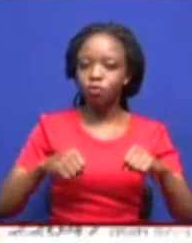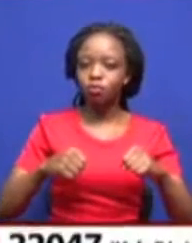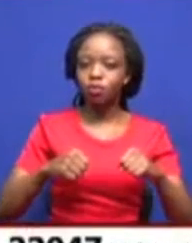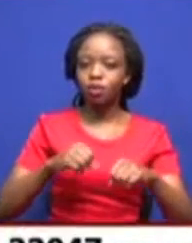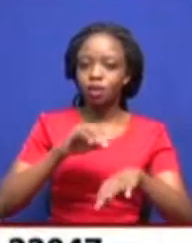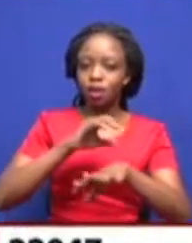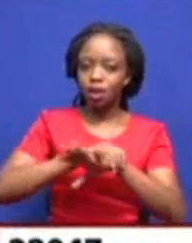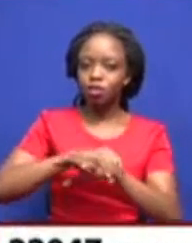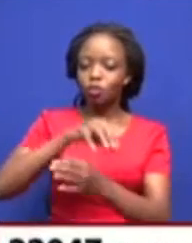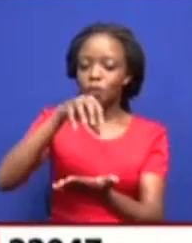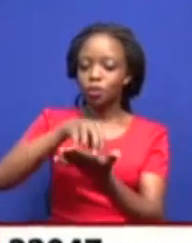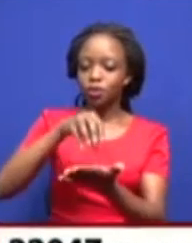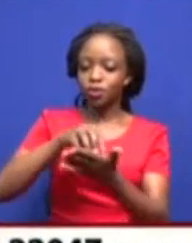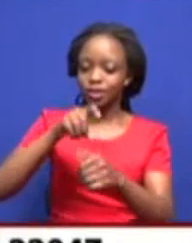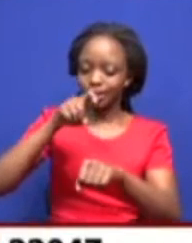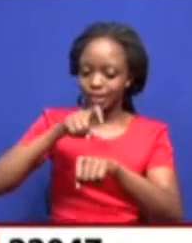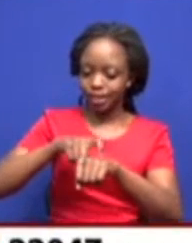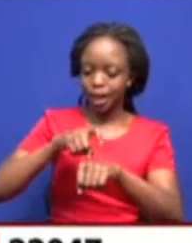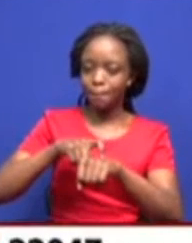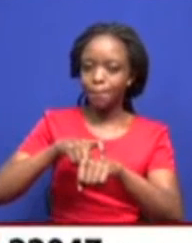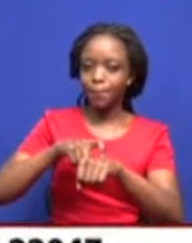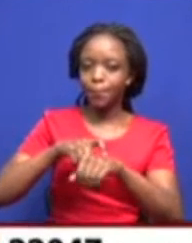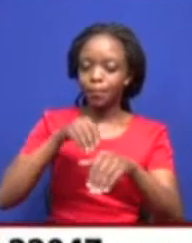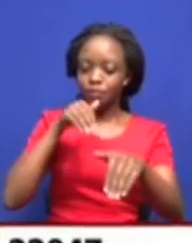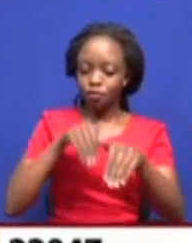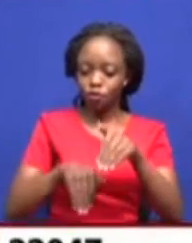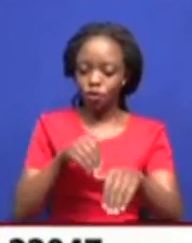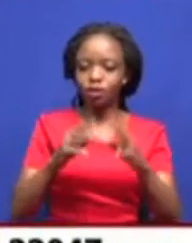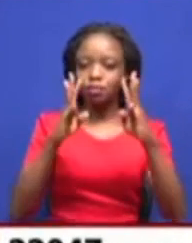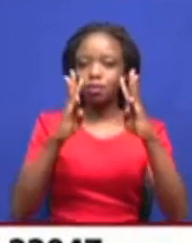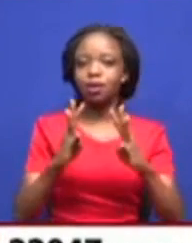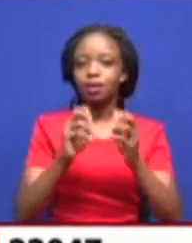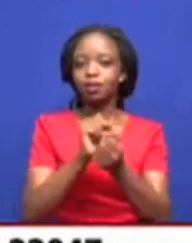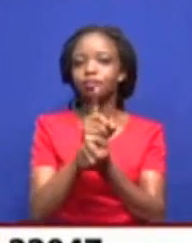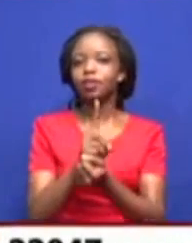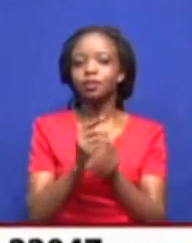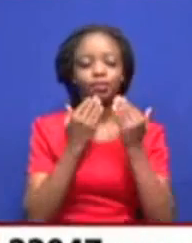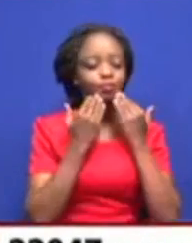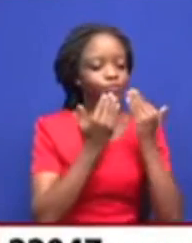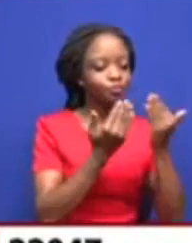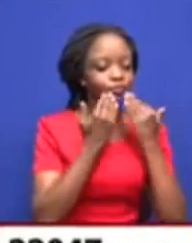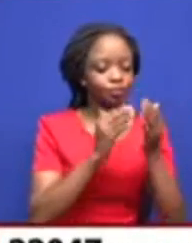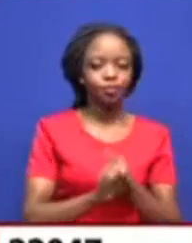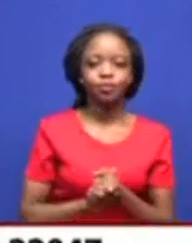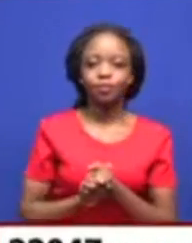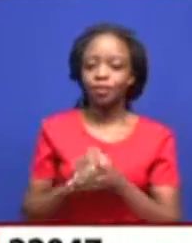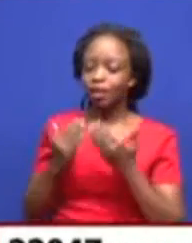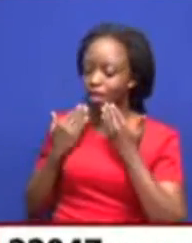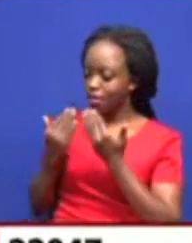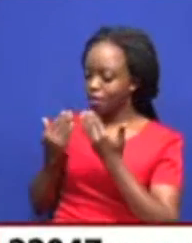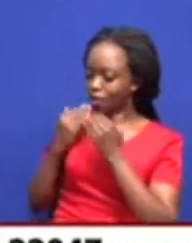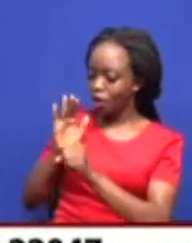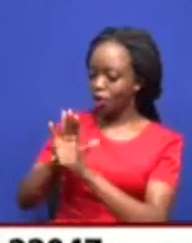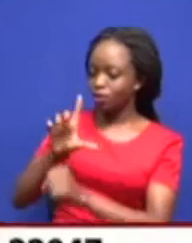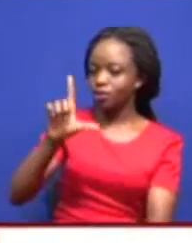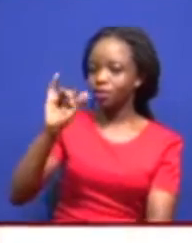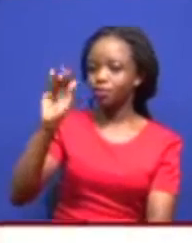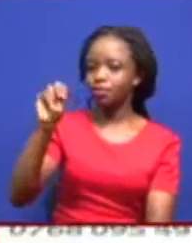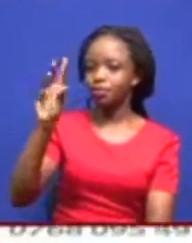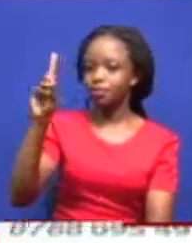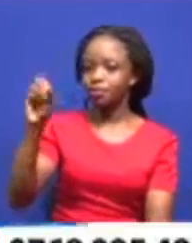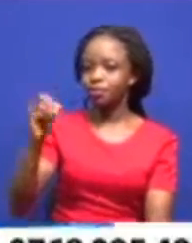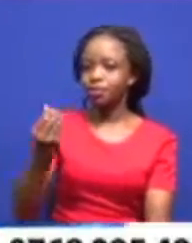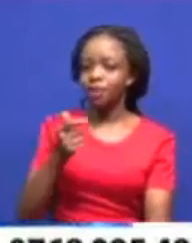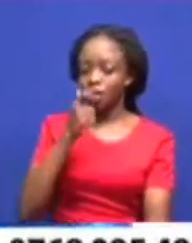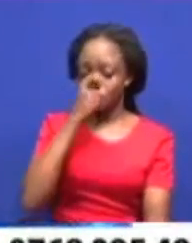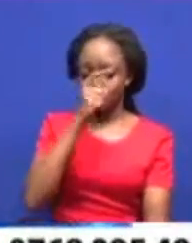that on the poll of August 11. Thank you. Thank you very much, Linda, and I wish you all